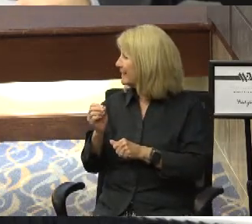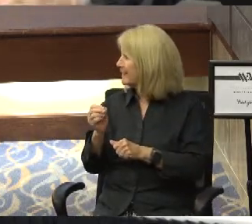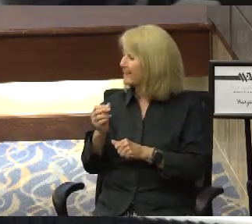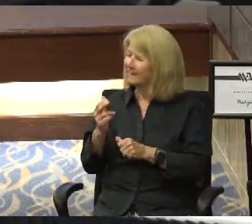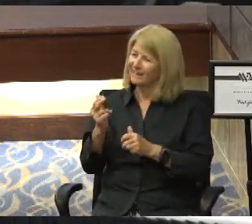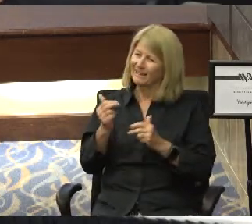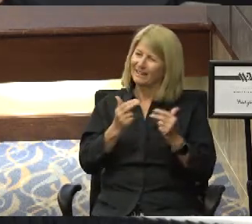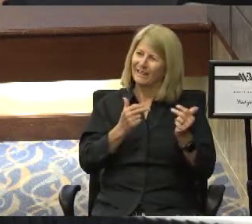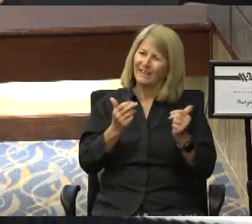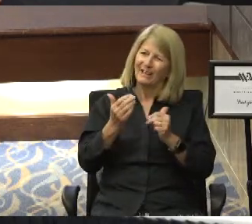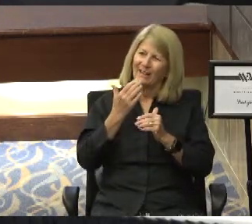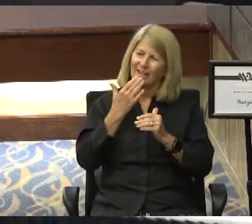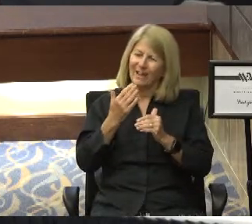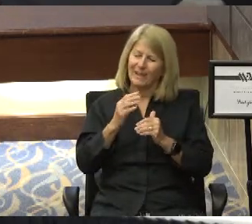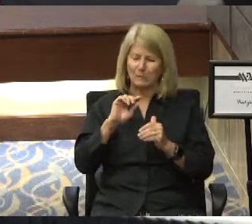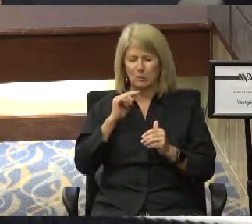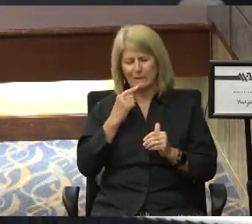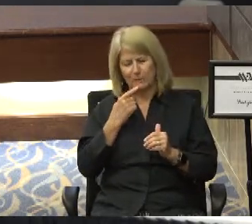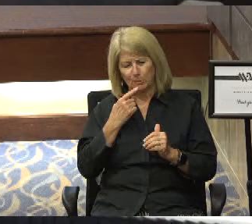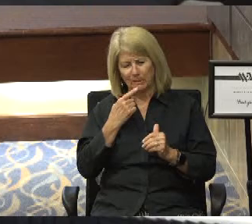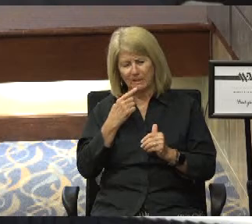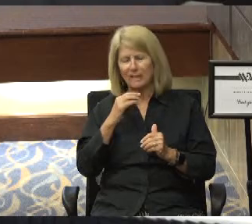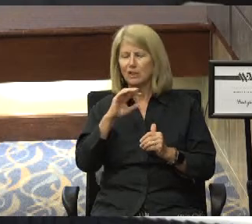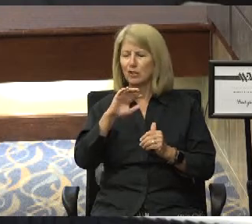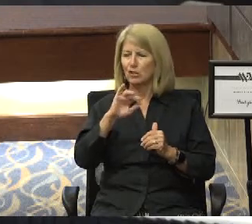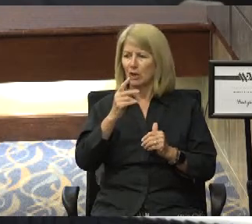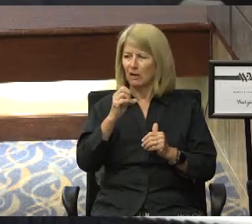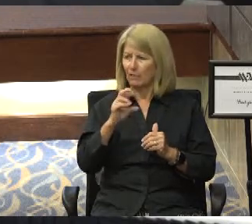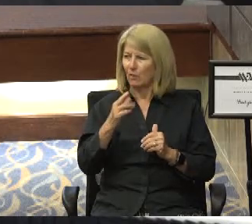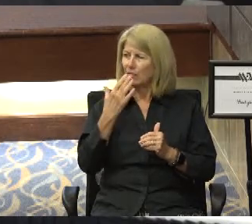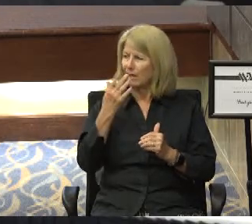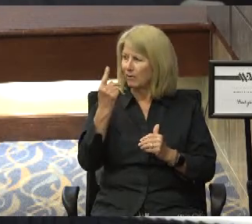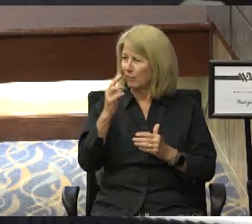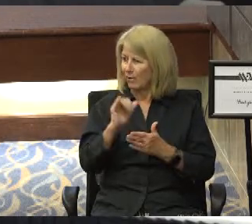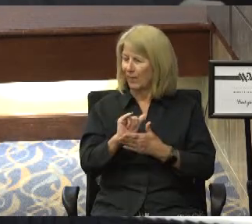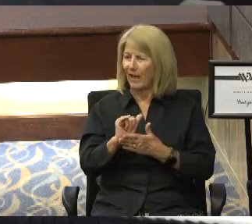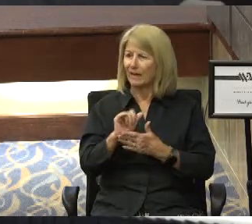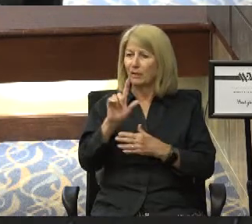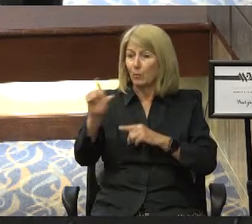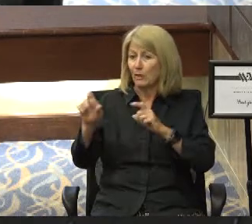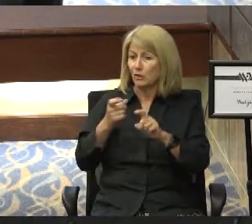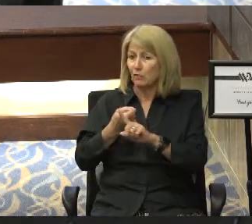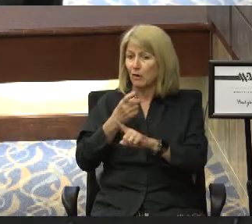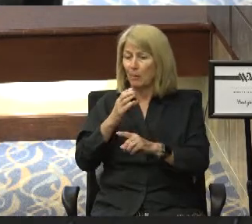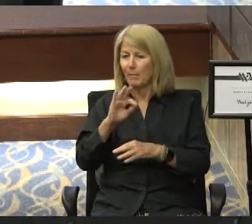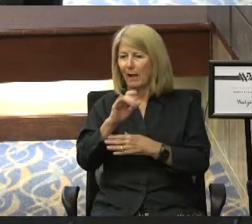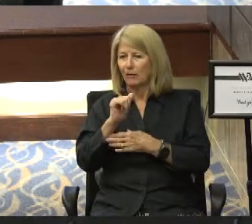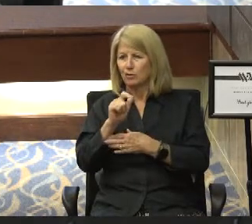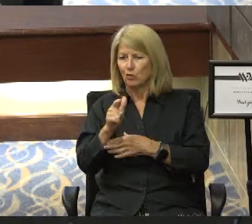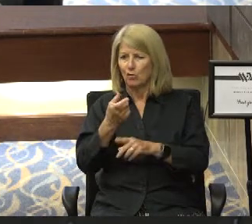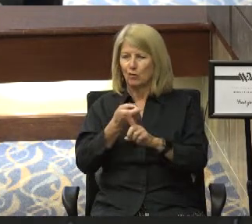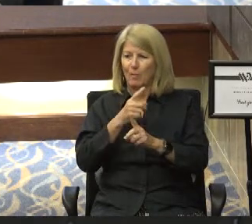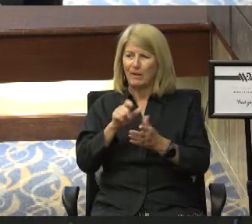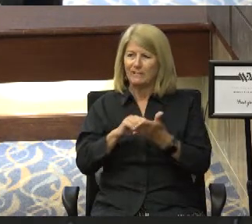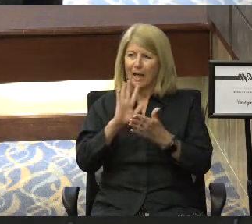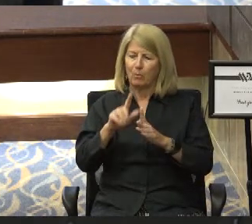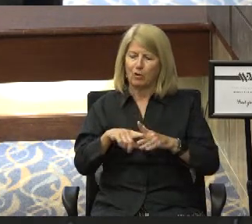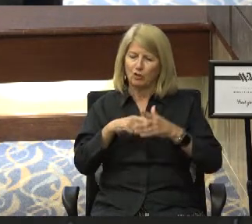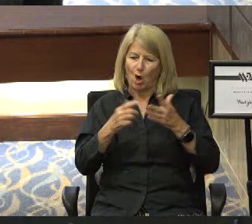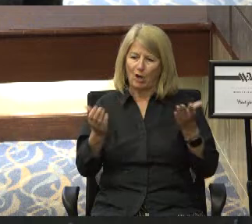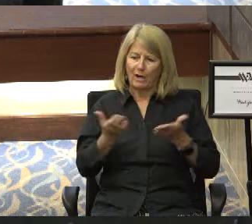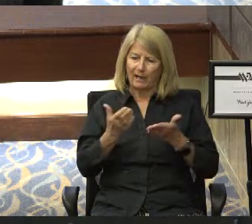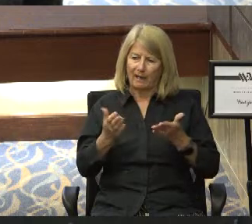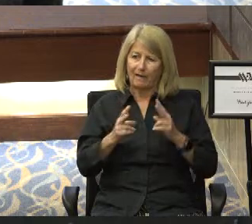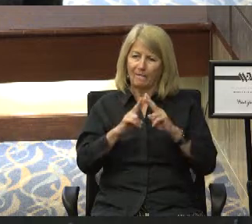be appropriate. Thanks, seriously, thank you, Jennifer, for that. Questions from council on this? I'll just start here.